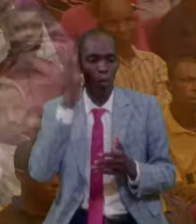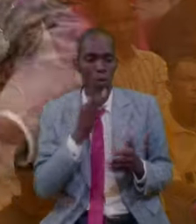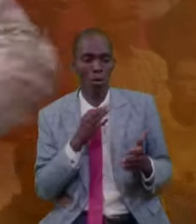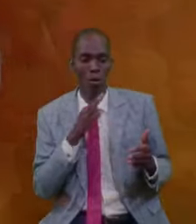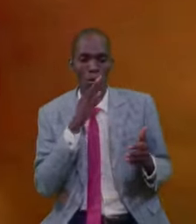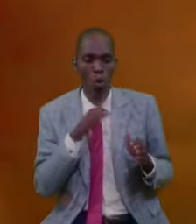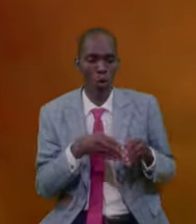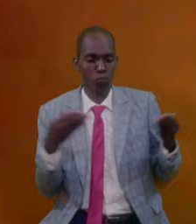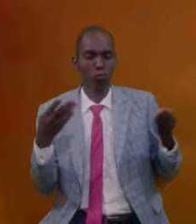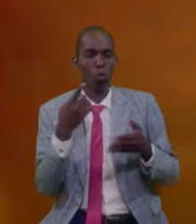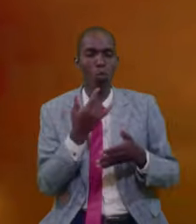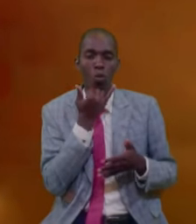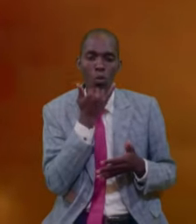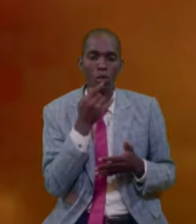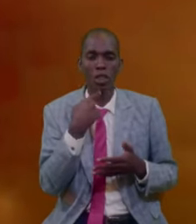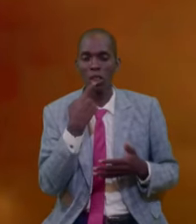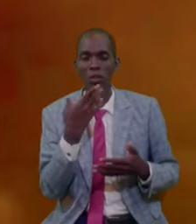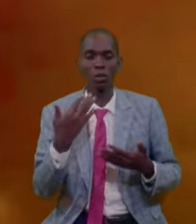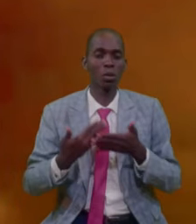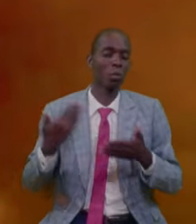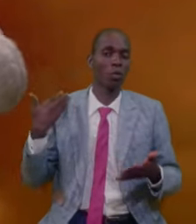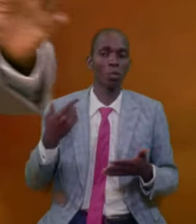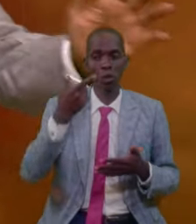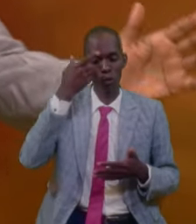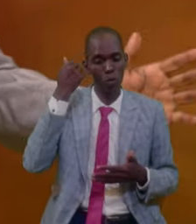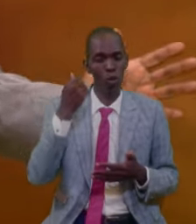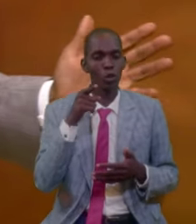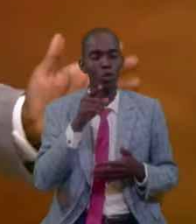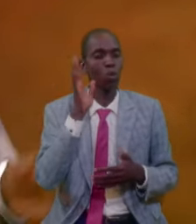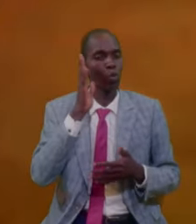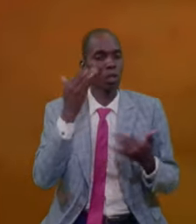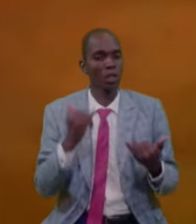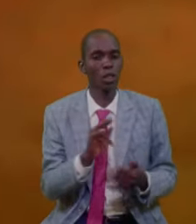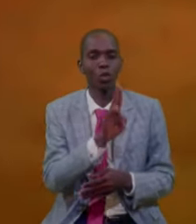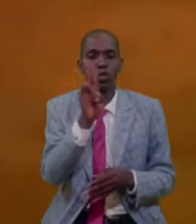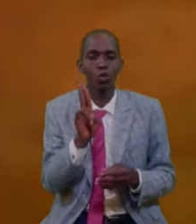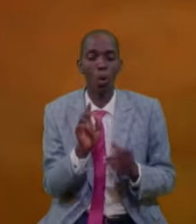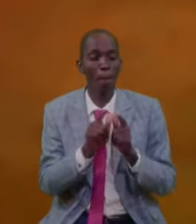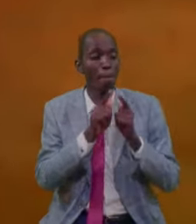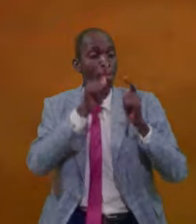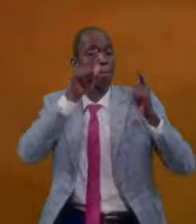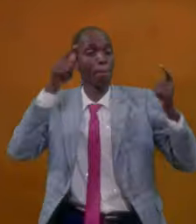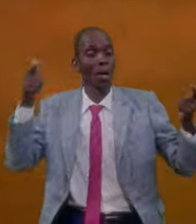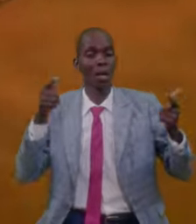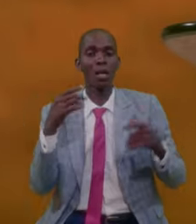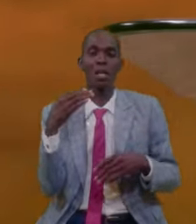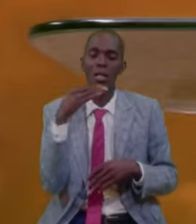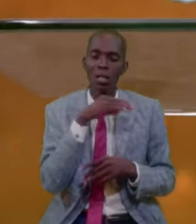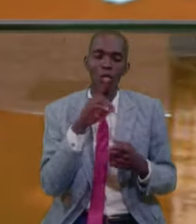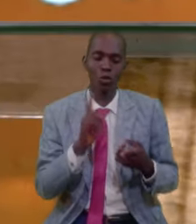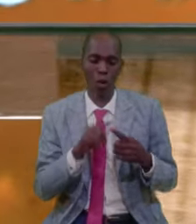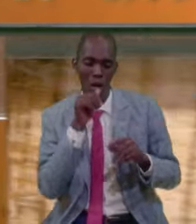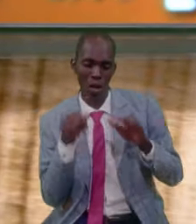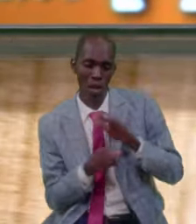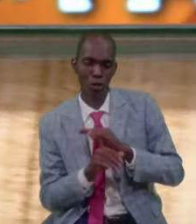before, because you need another lie, a bigger lie, to cover up a small lie. Express your